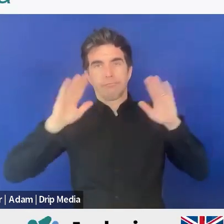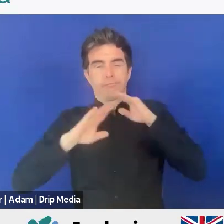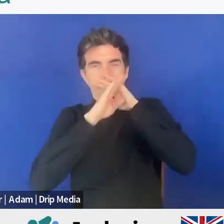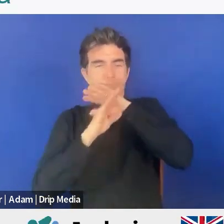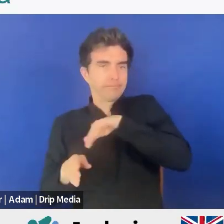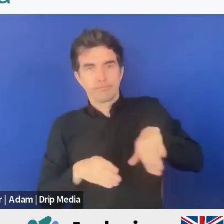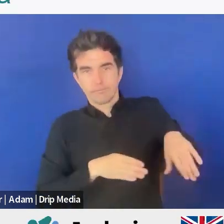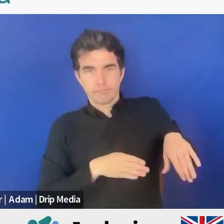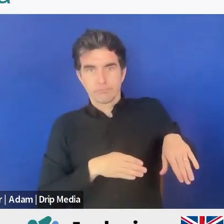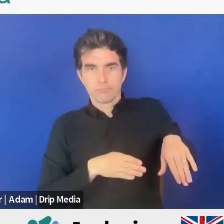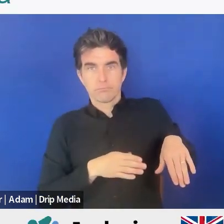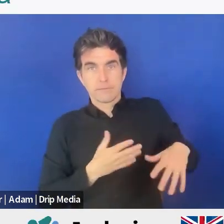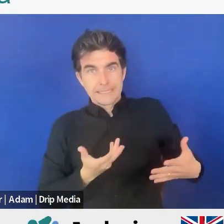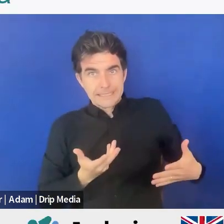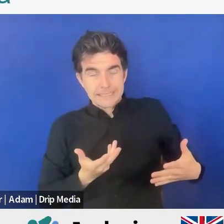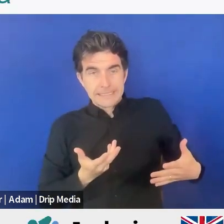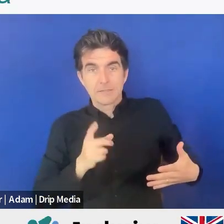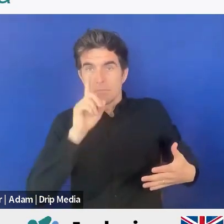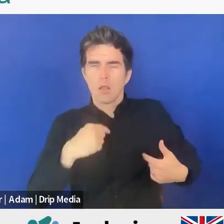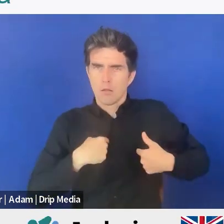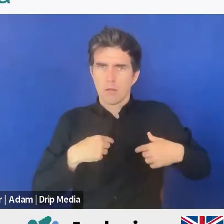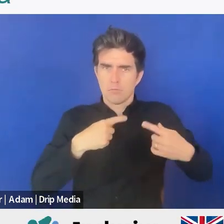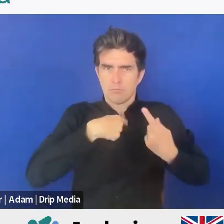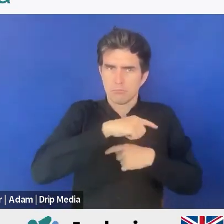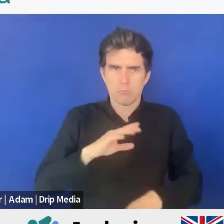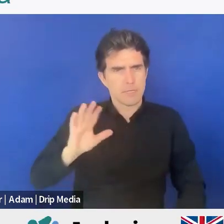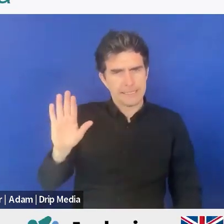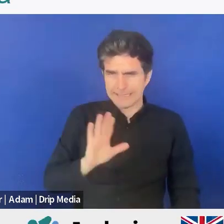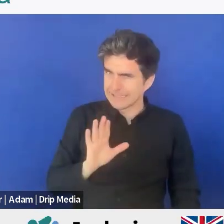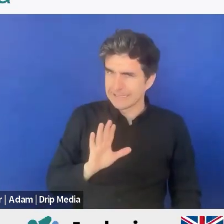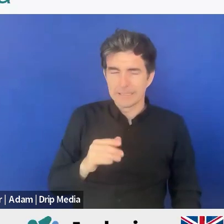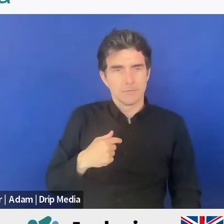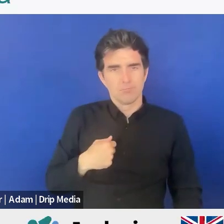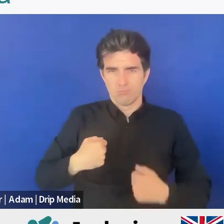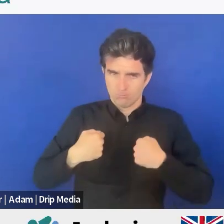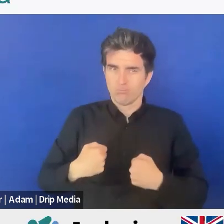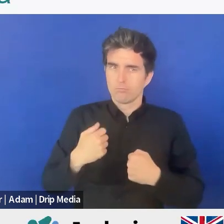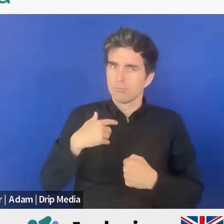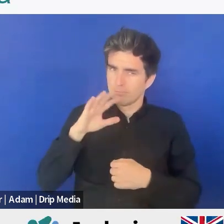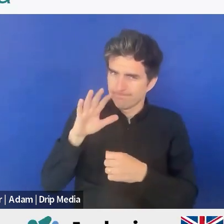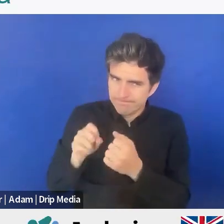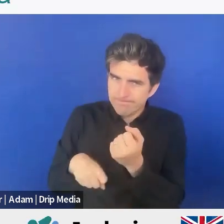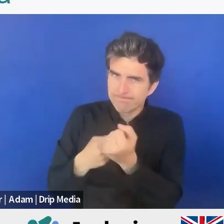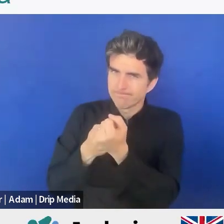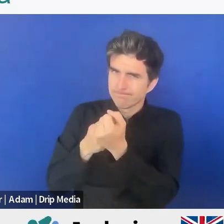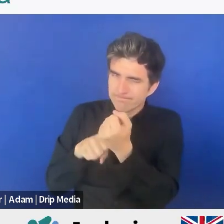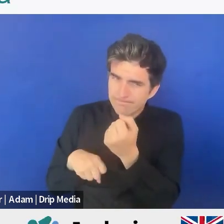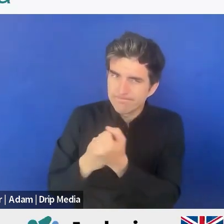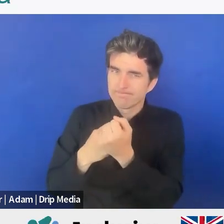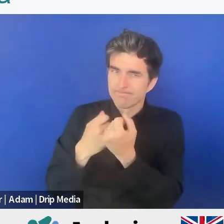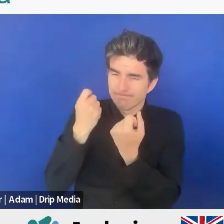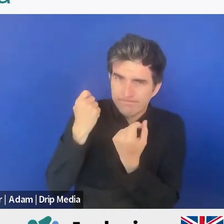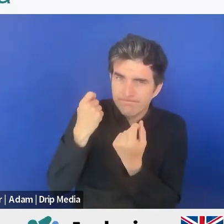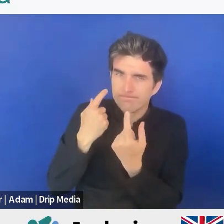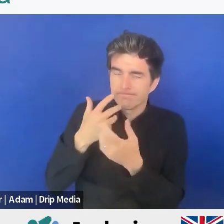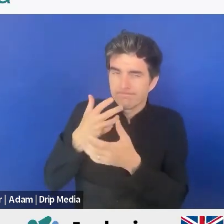stop, but continues visiting the family empathy with empathy. And we also